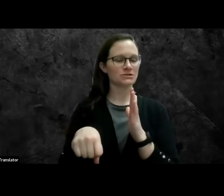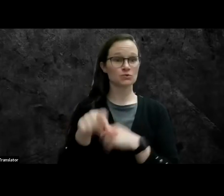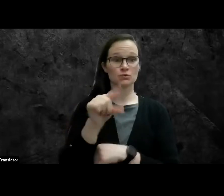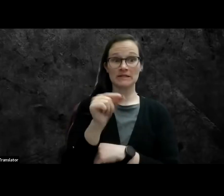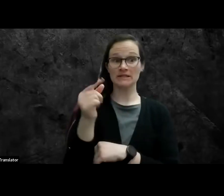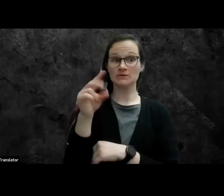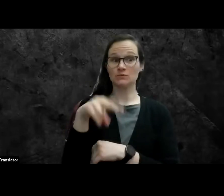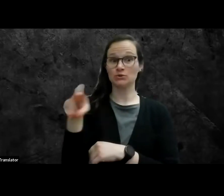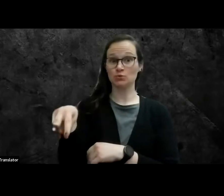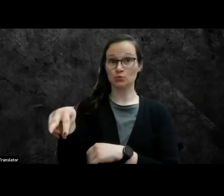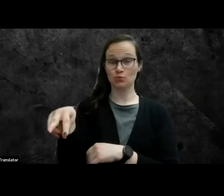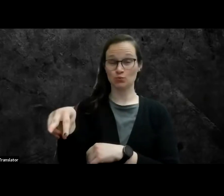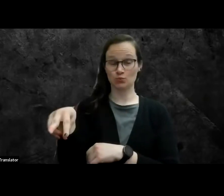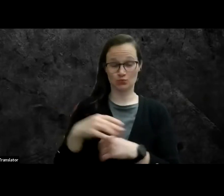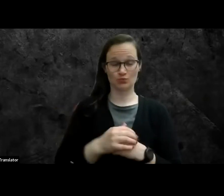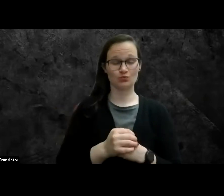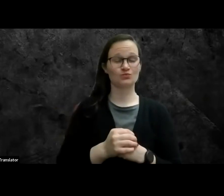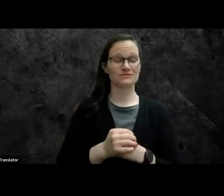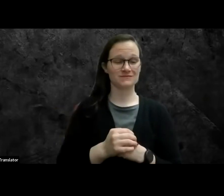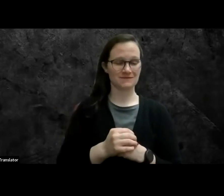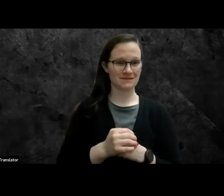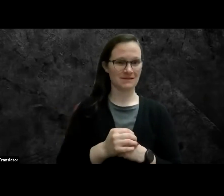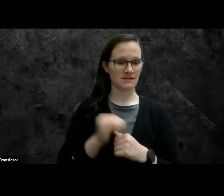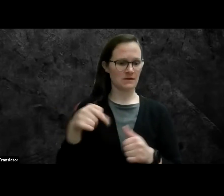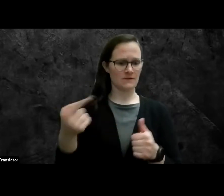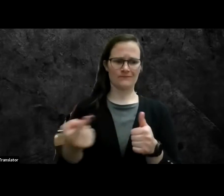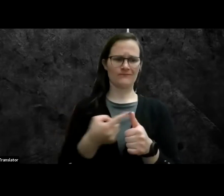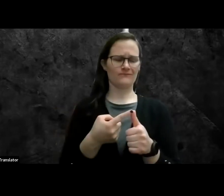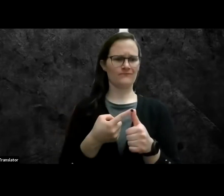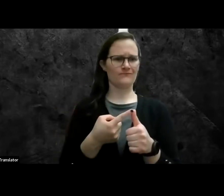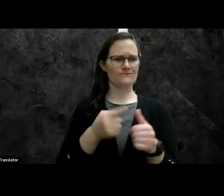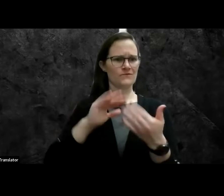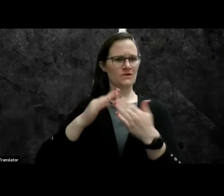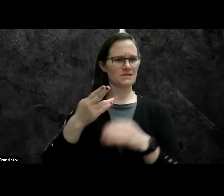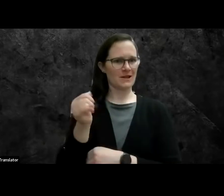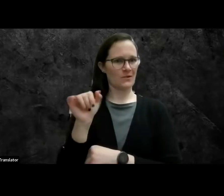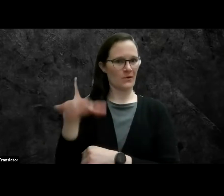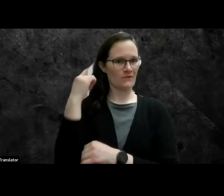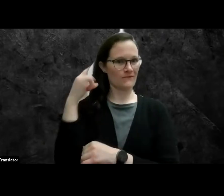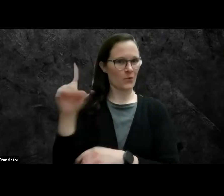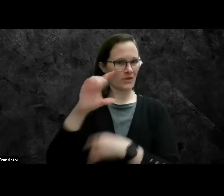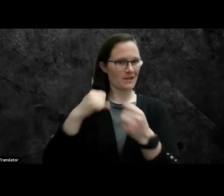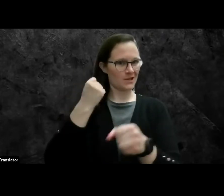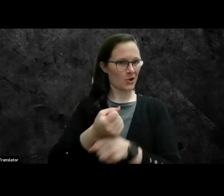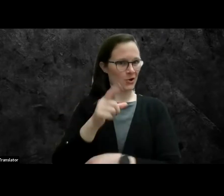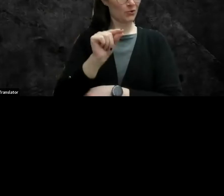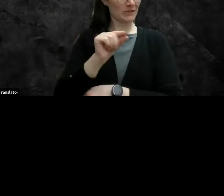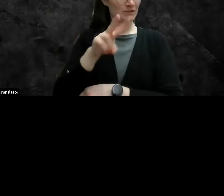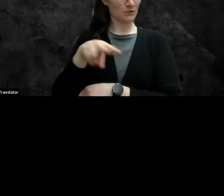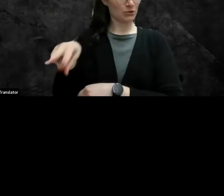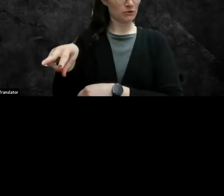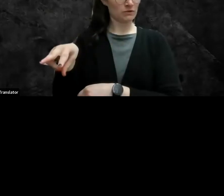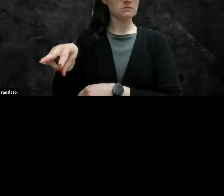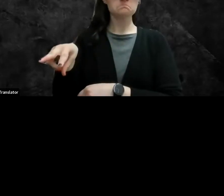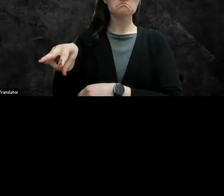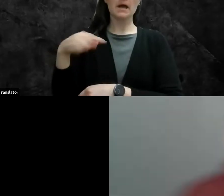2022. This is our first town hall meeting of 2022, and I trust it'll be